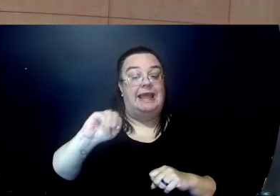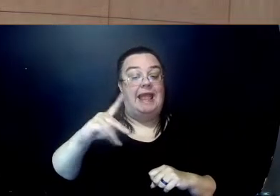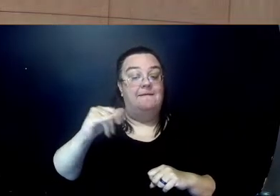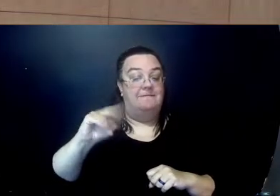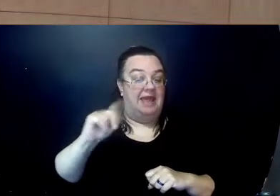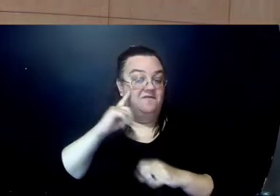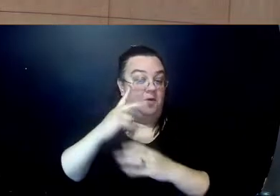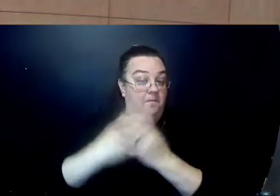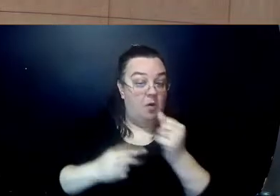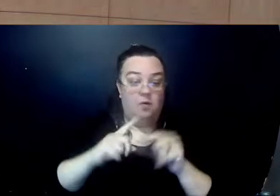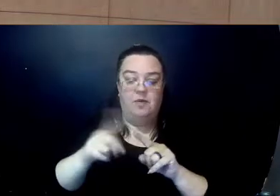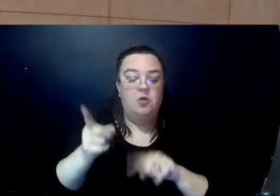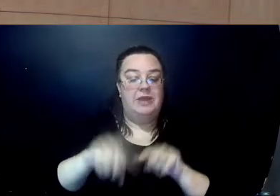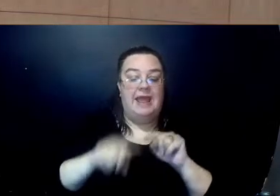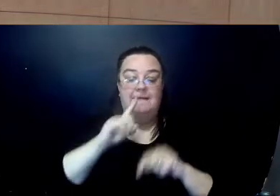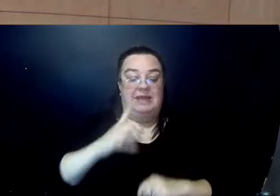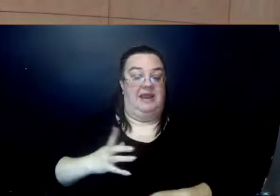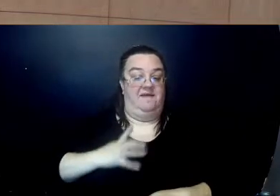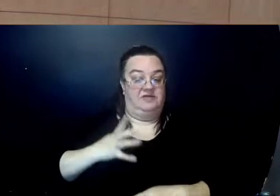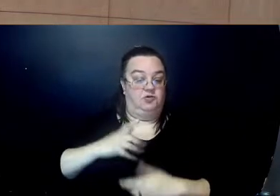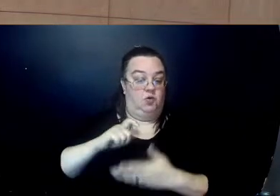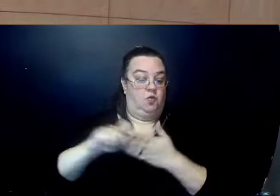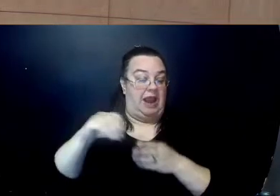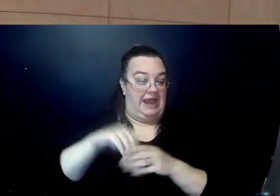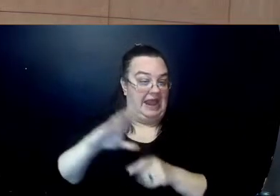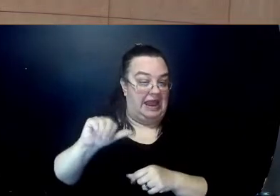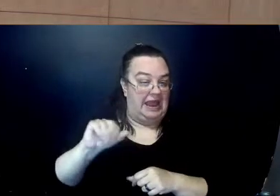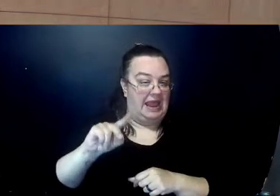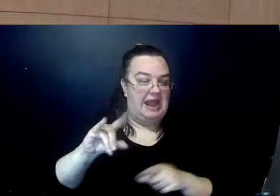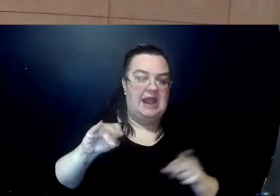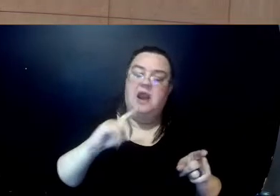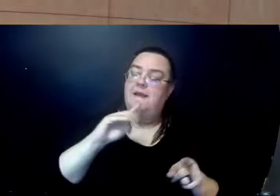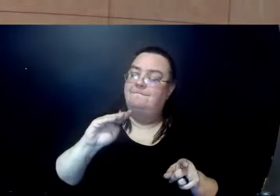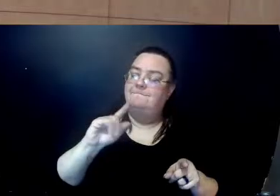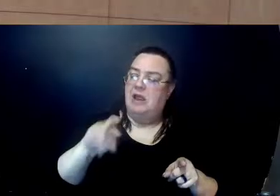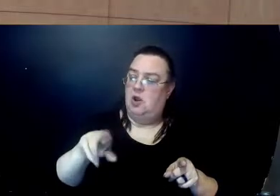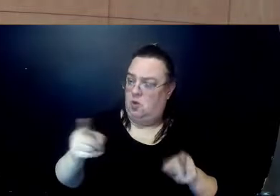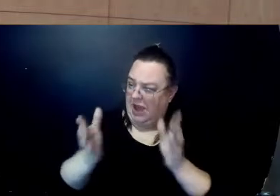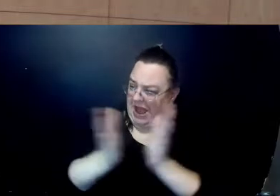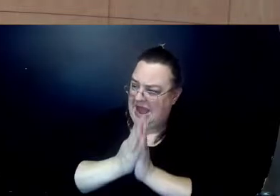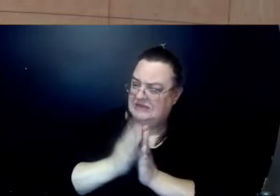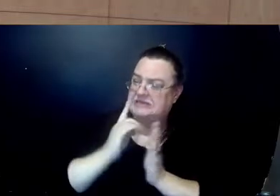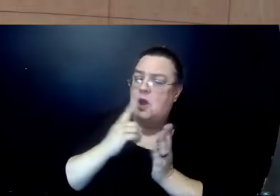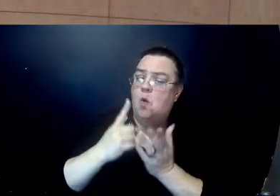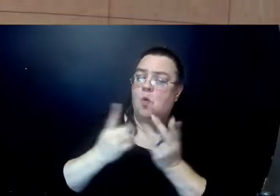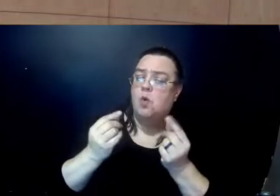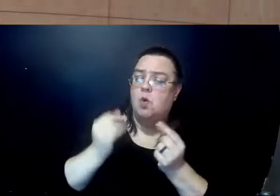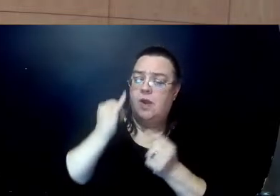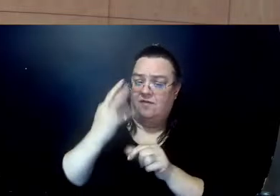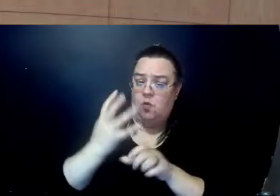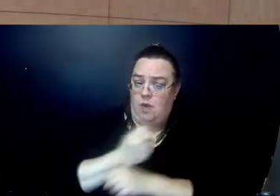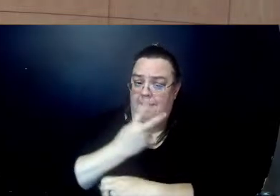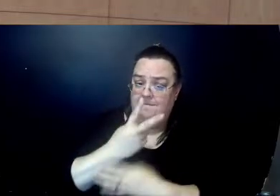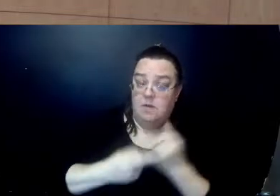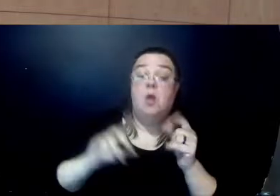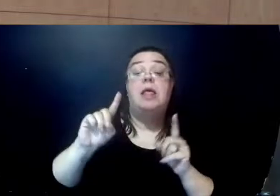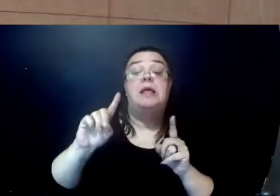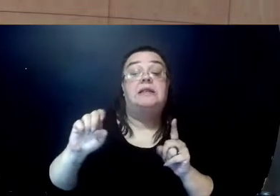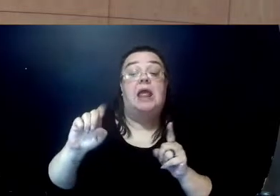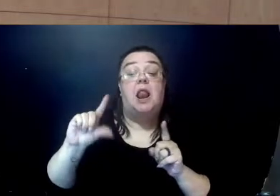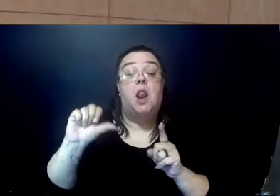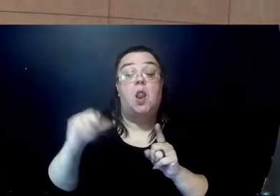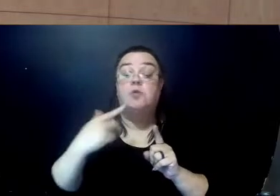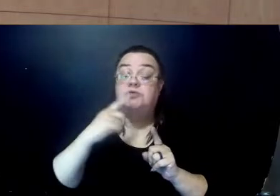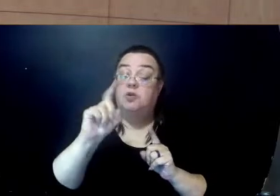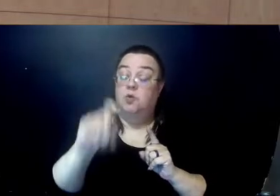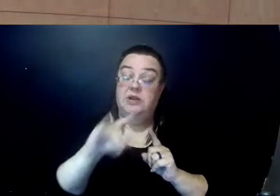candidate. Are you asking, Mr. Deloach, what do we do if you win both? Well, the question is, we don't